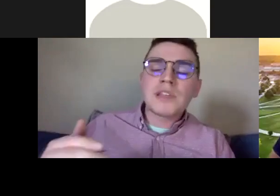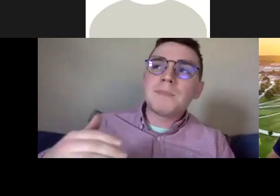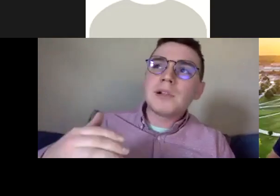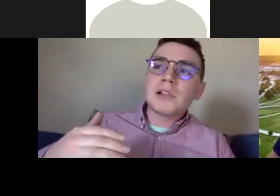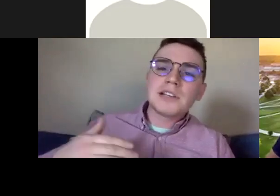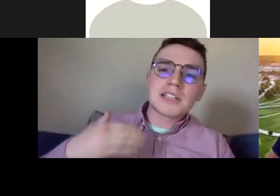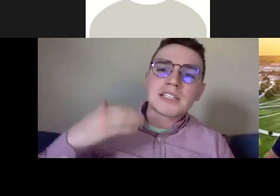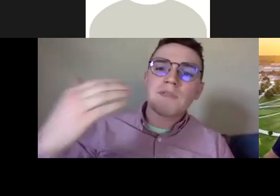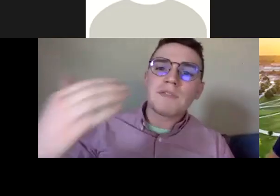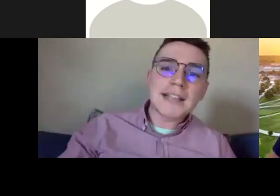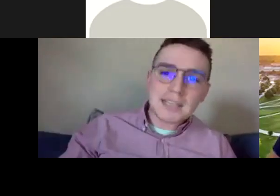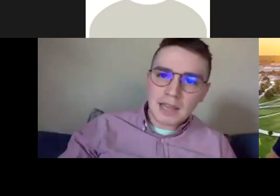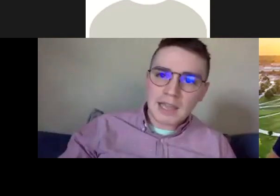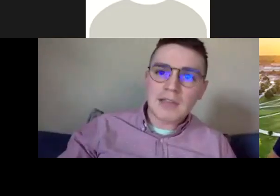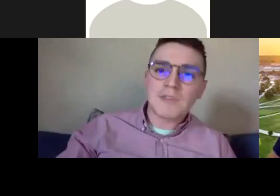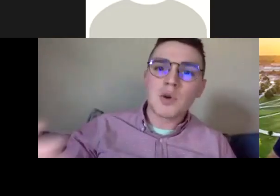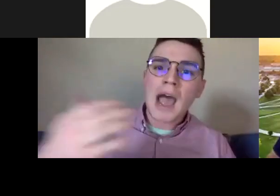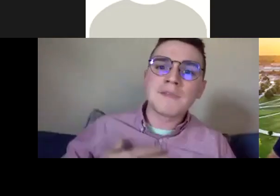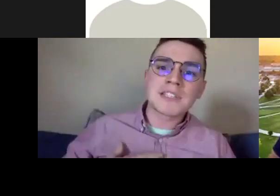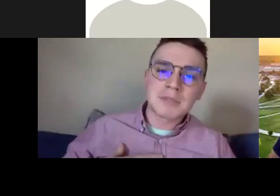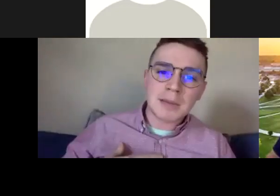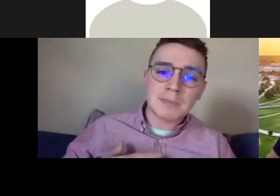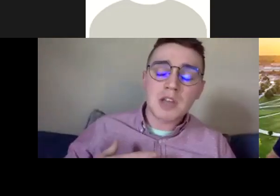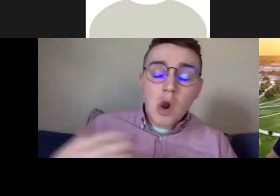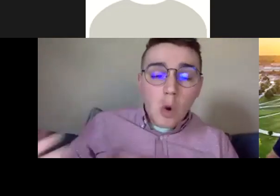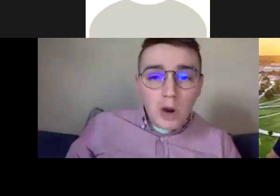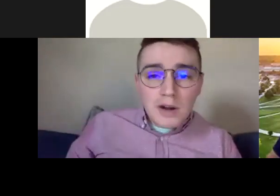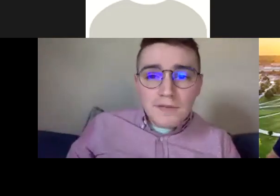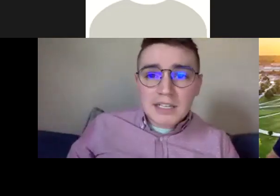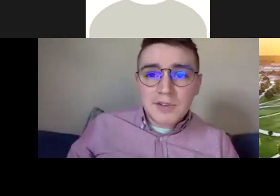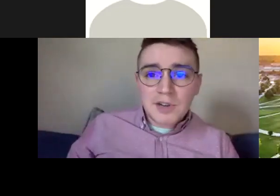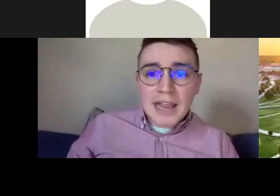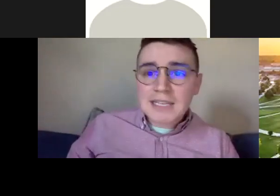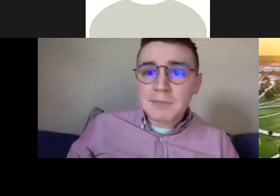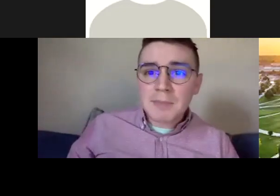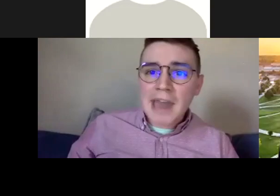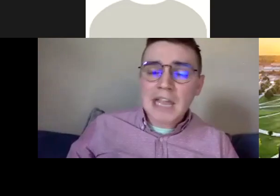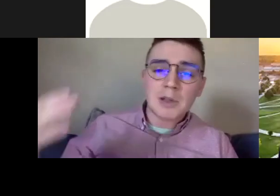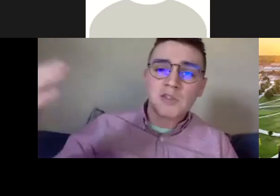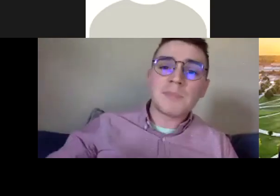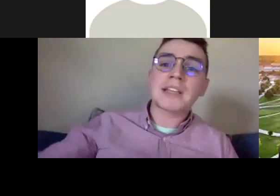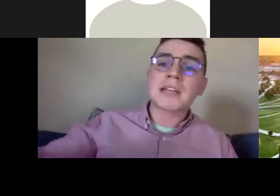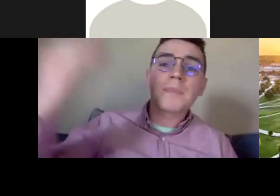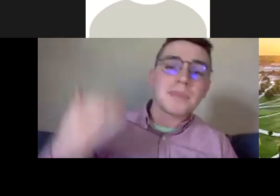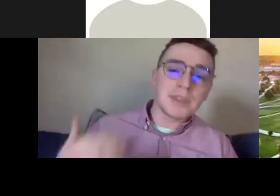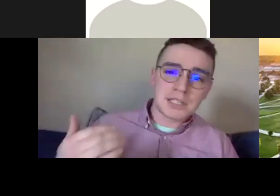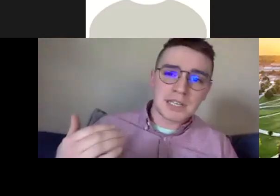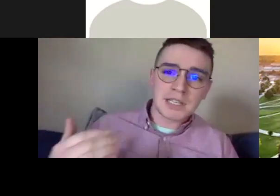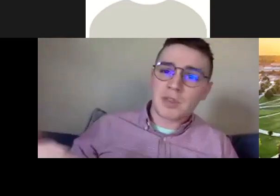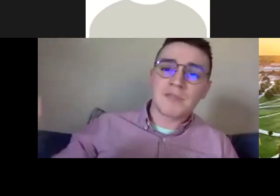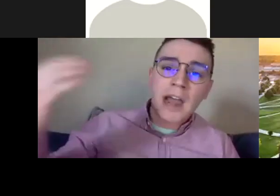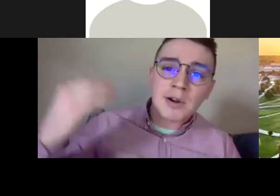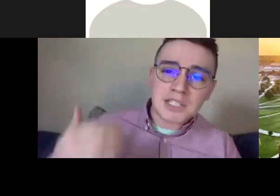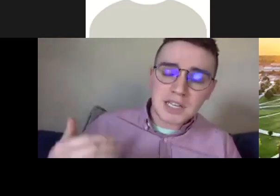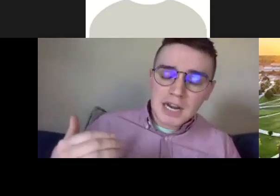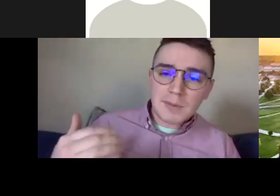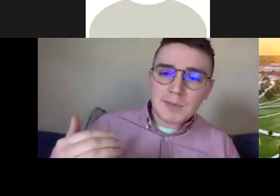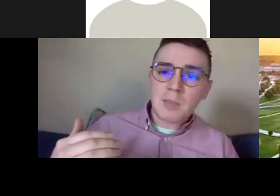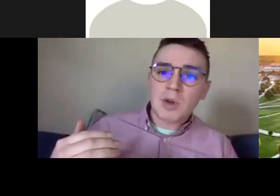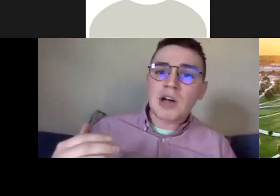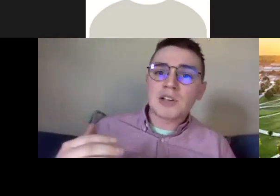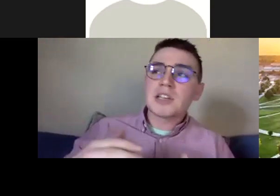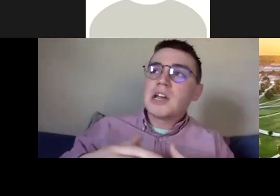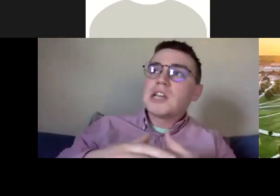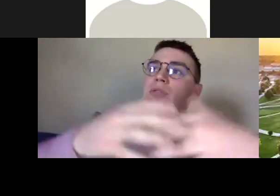well, the ability to self-isolate if you have symptoms, or in fact, if you're asymptomatic, but you've picked up the disease or the virus from